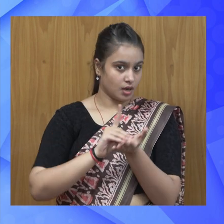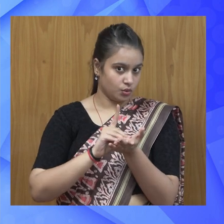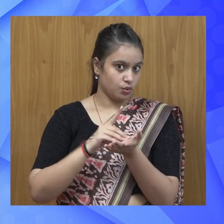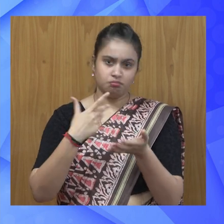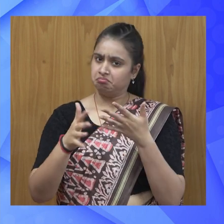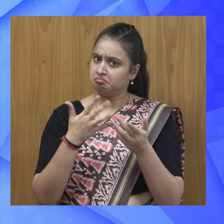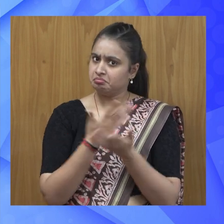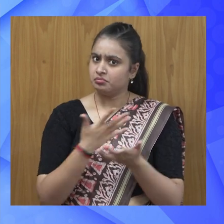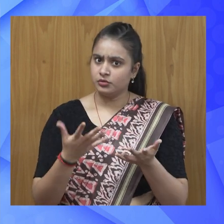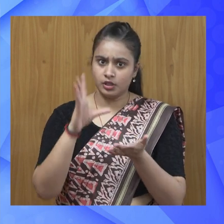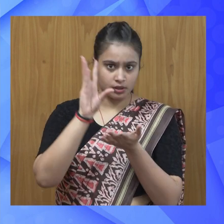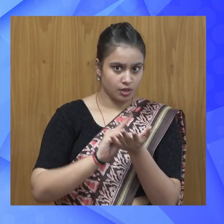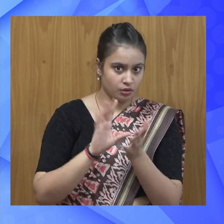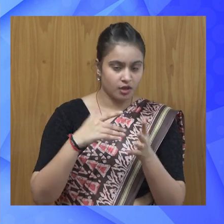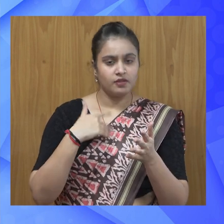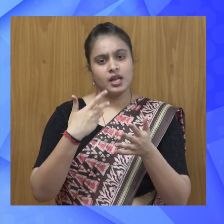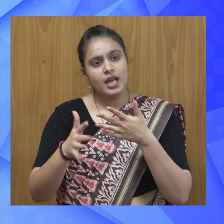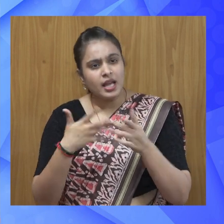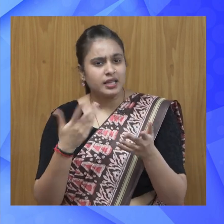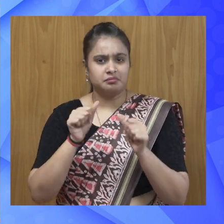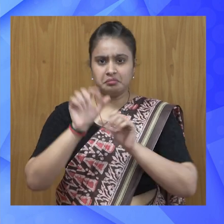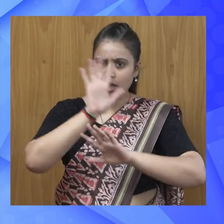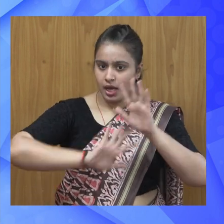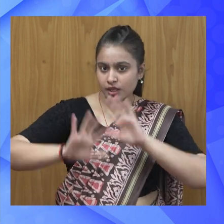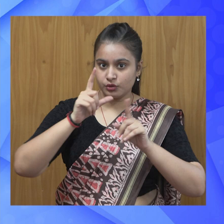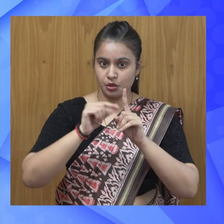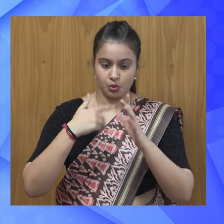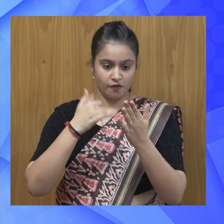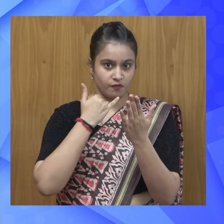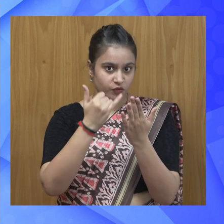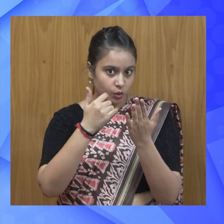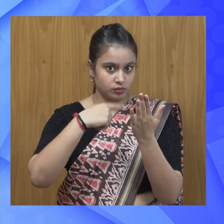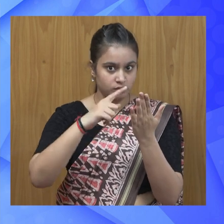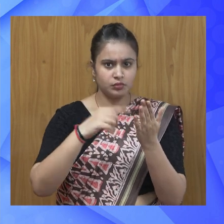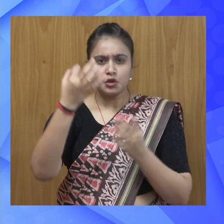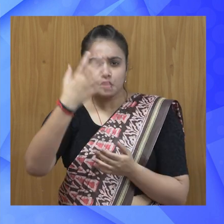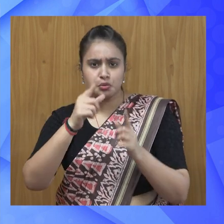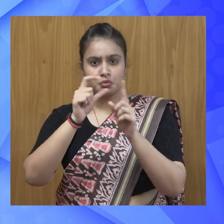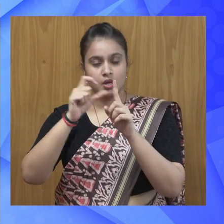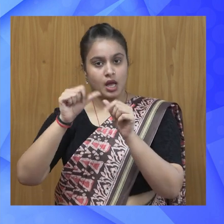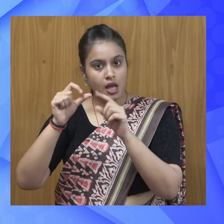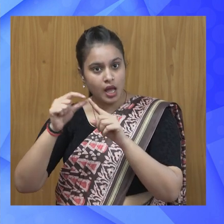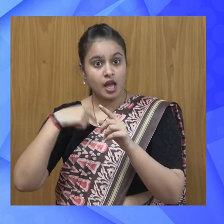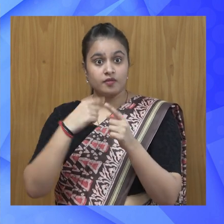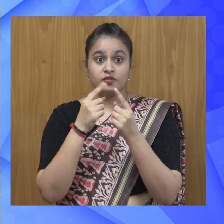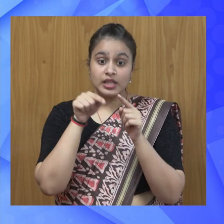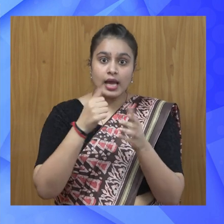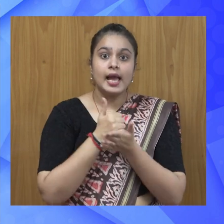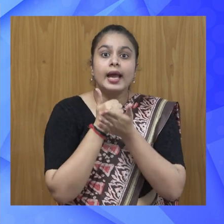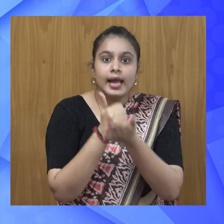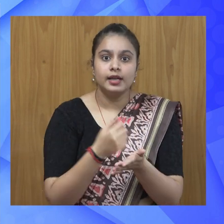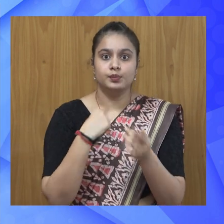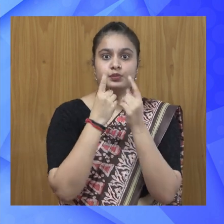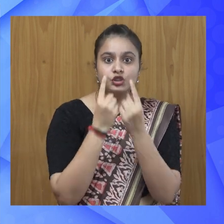you, you know, whatever activity you are doing on your phone, adding new apps. So it helps you to identify what are